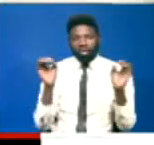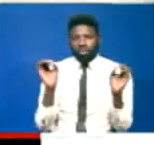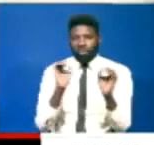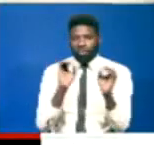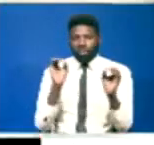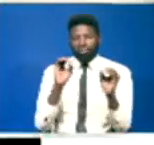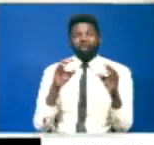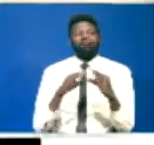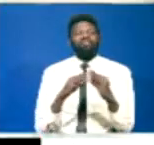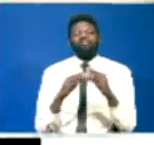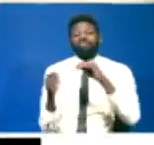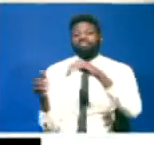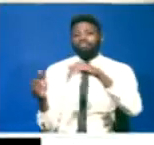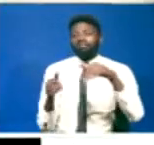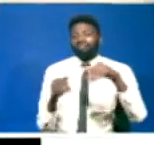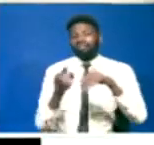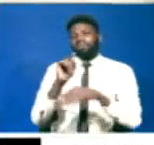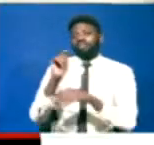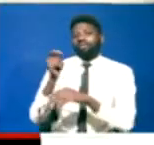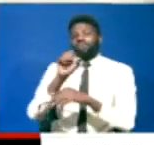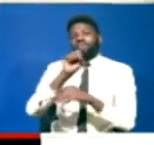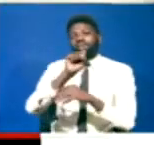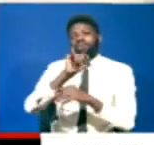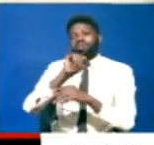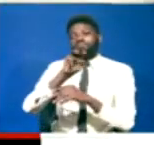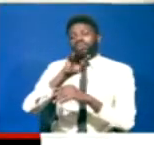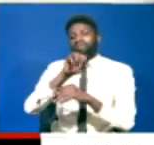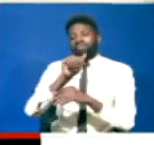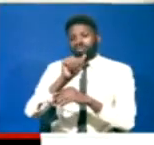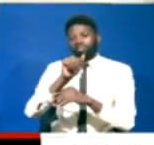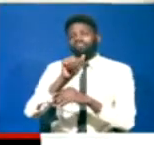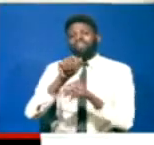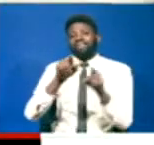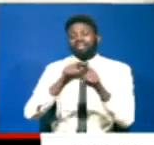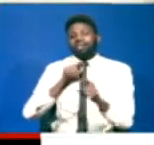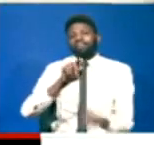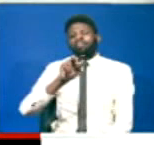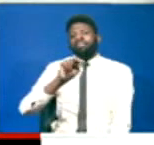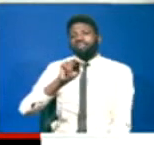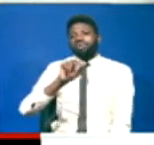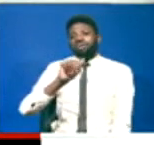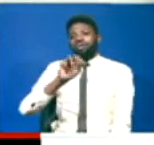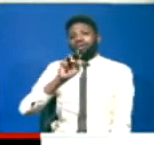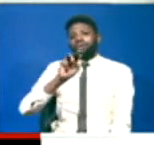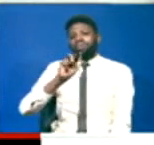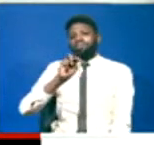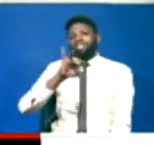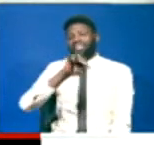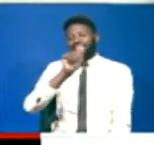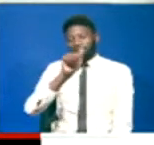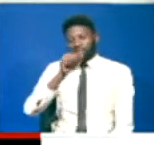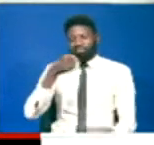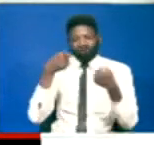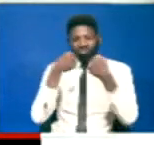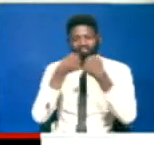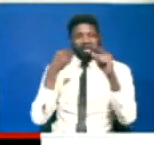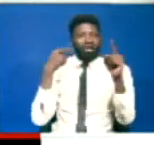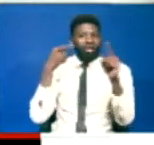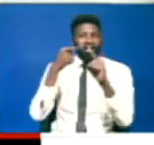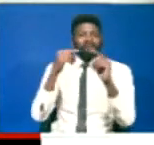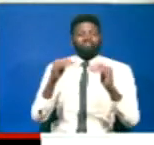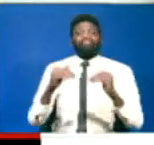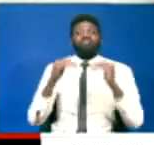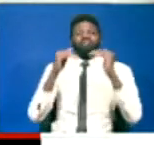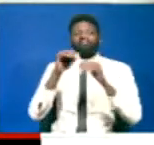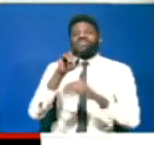The Kenya Simbas and Namibia will fight it out for the ticket in the 2023 Rugby World Cup on